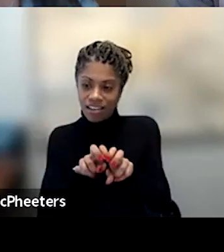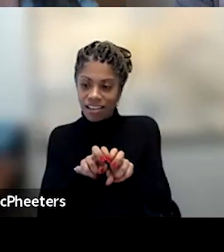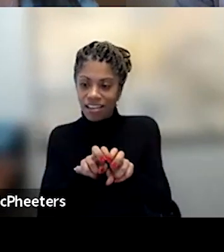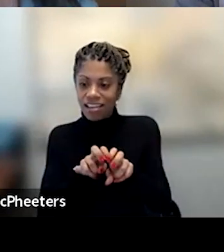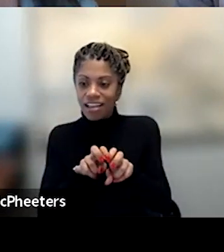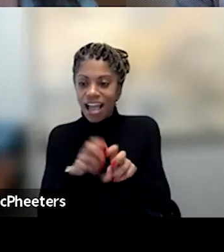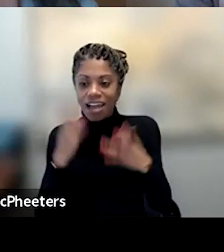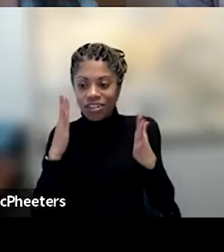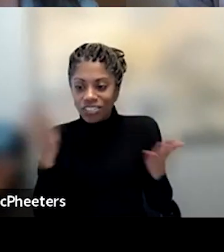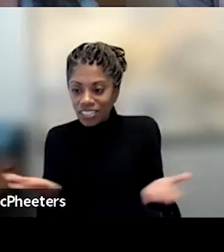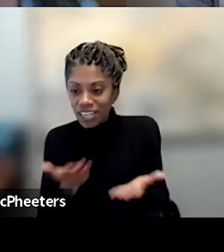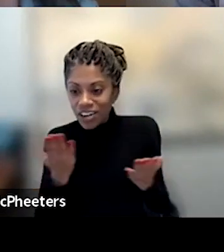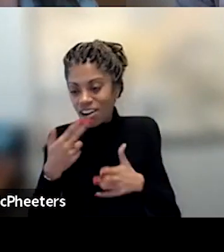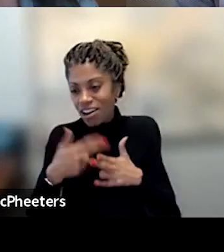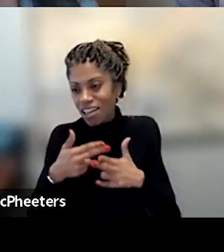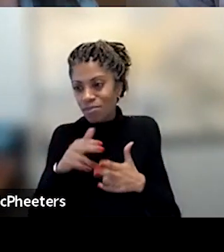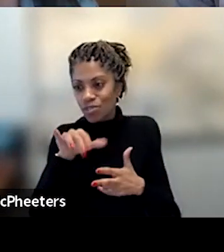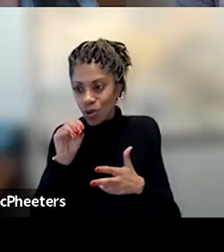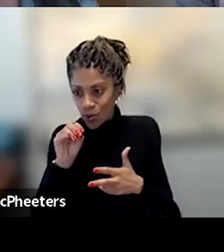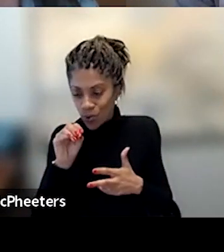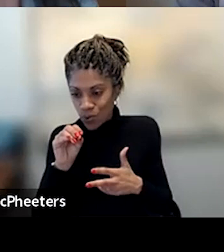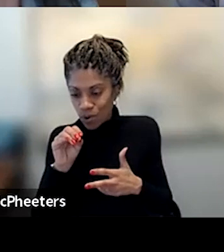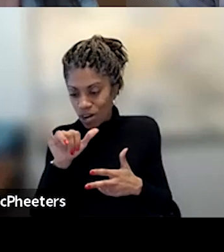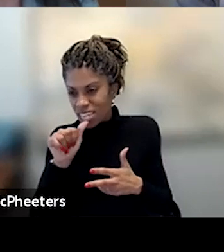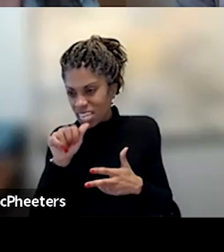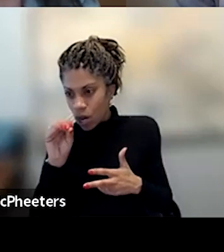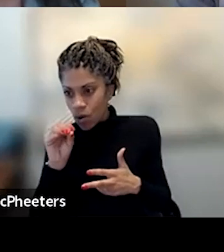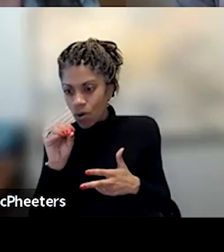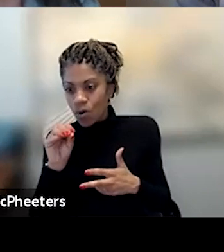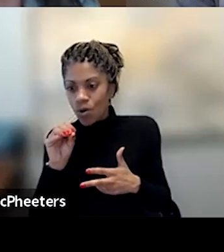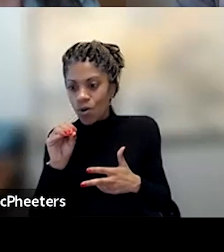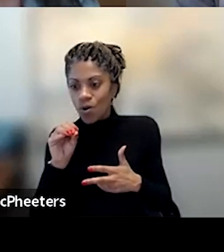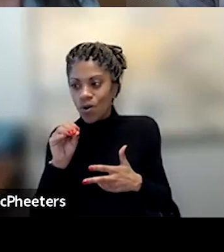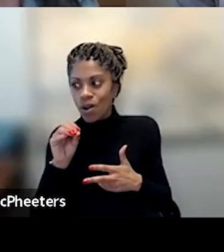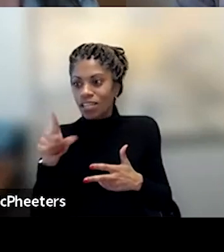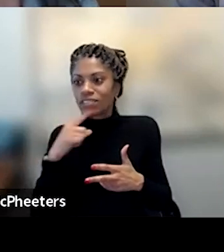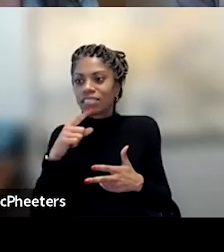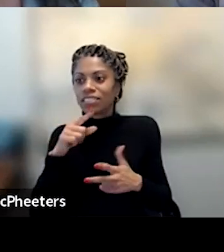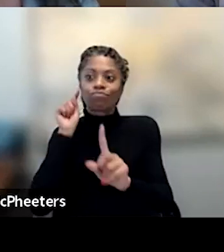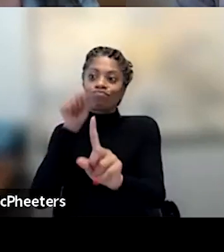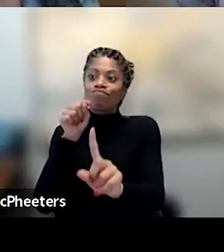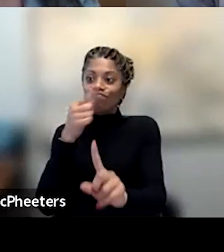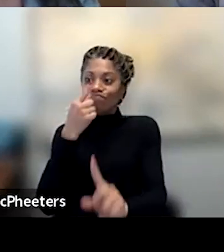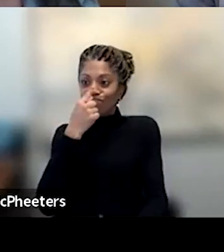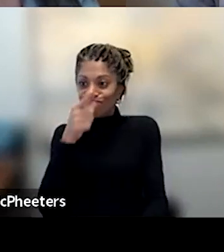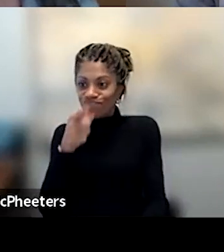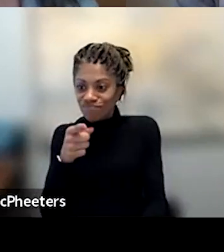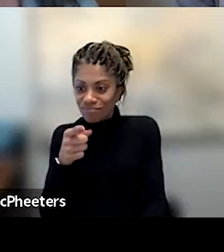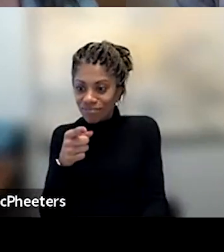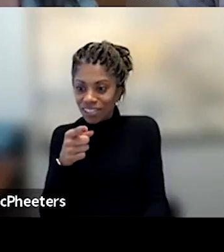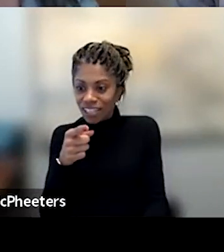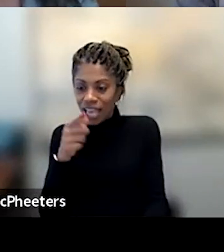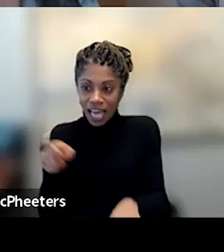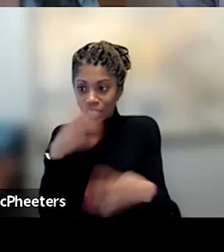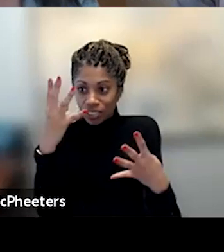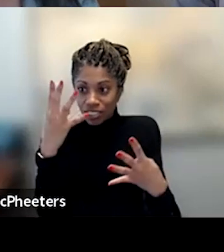on the call. And during her interview, she called me out as the comms person. She said, I've looked at your website. Like, the